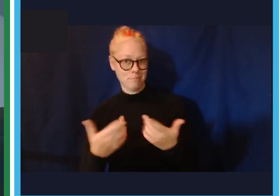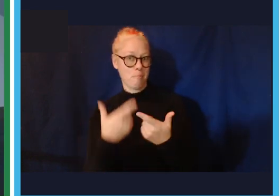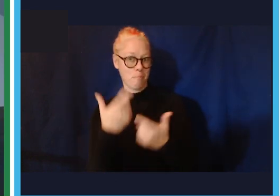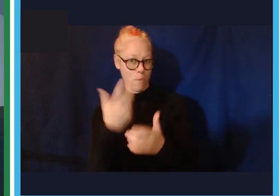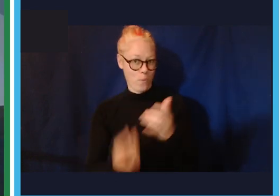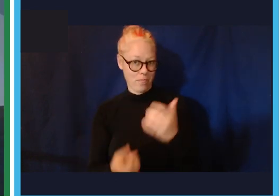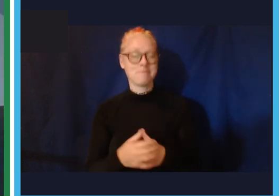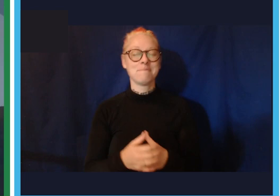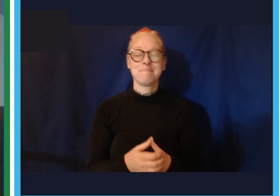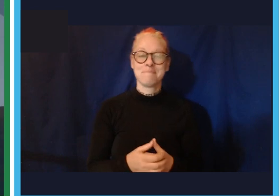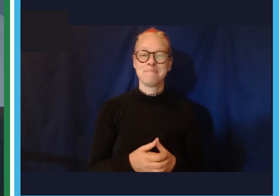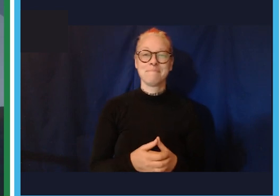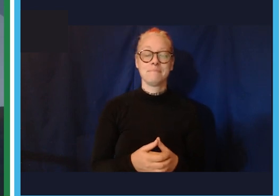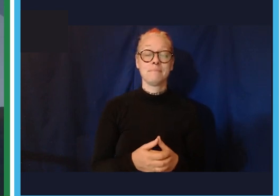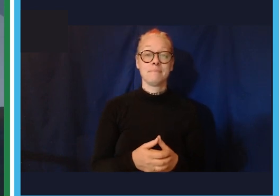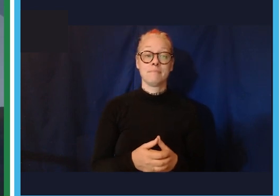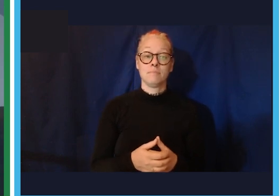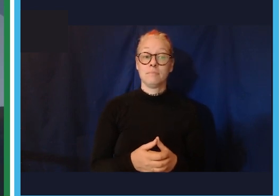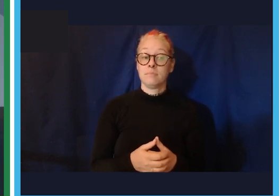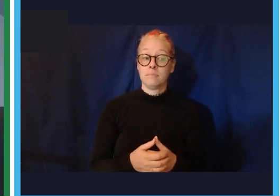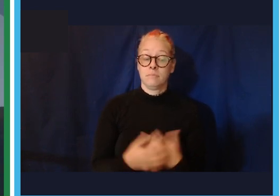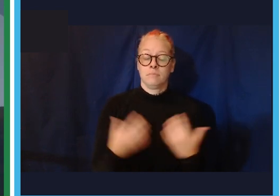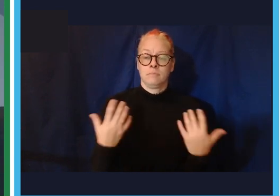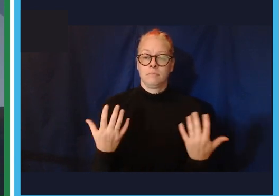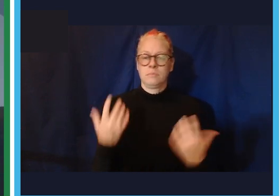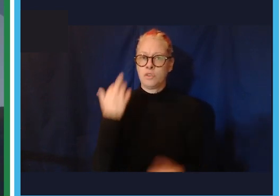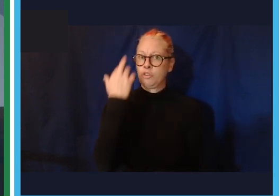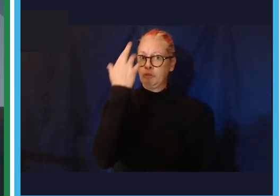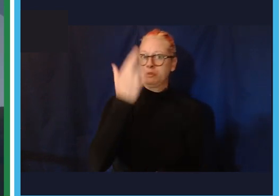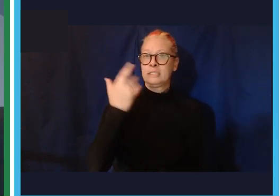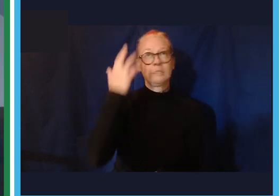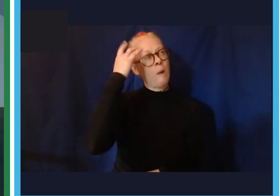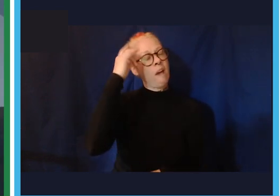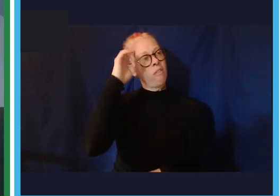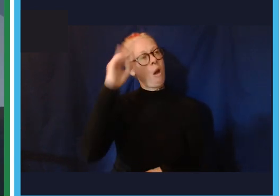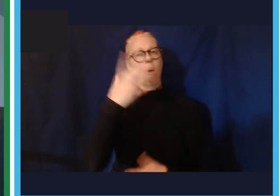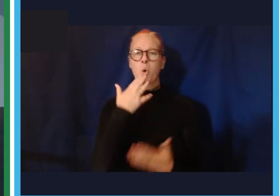and directors. So what really